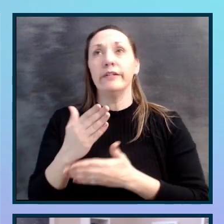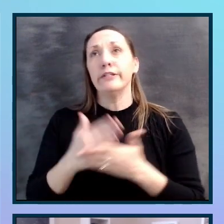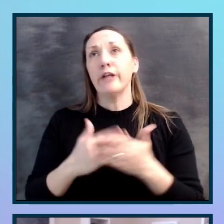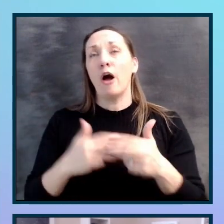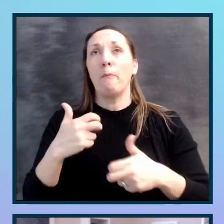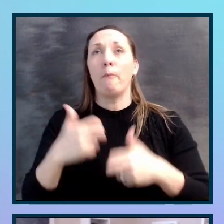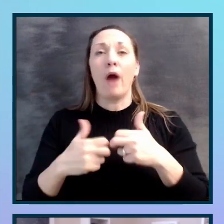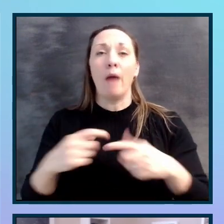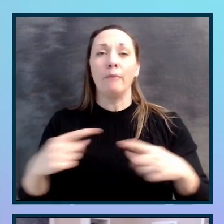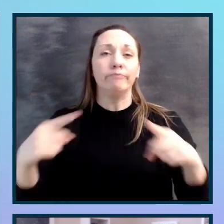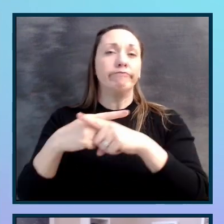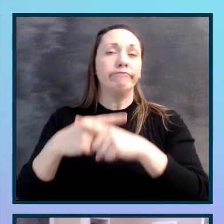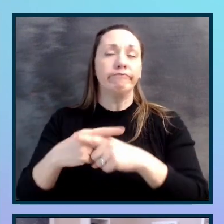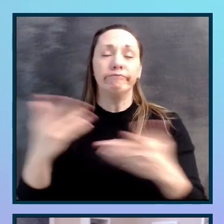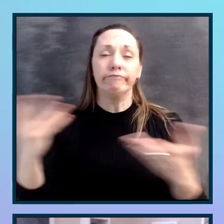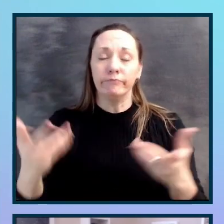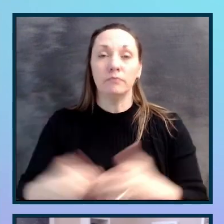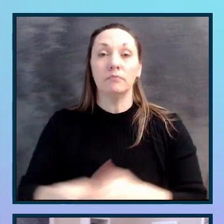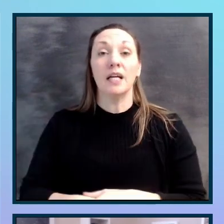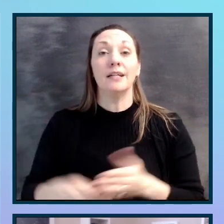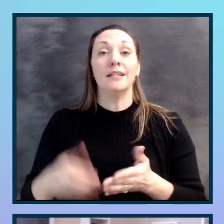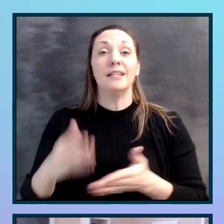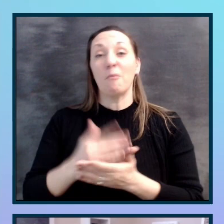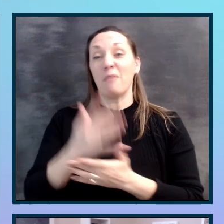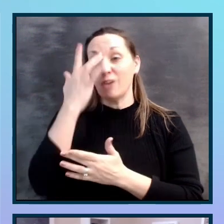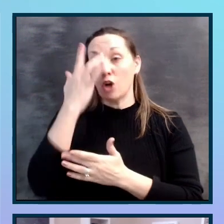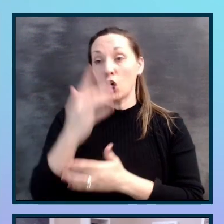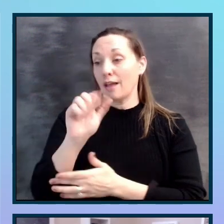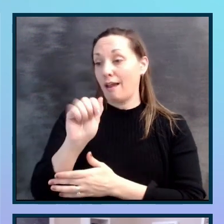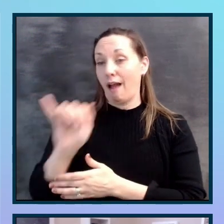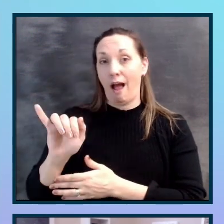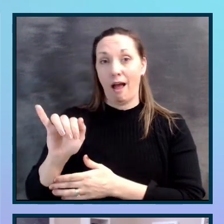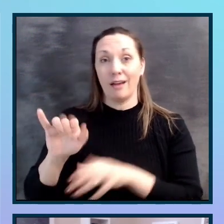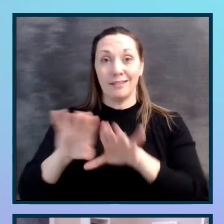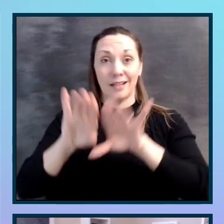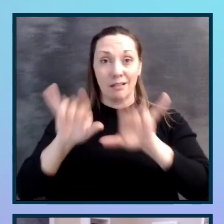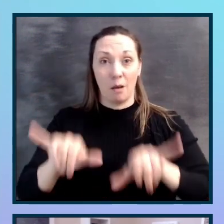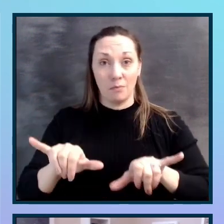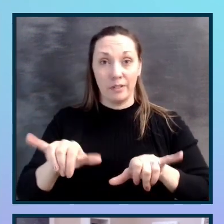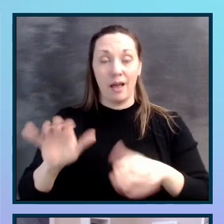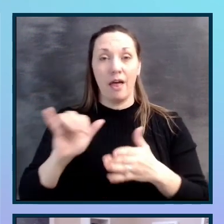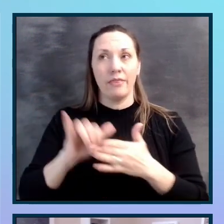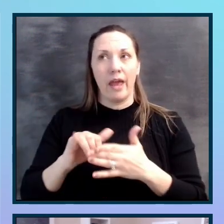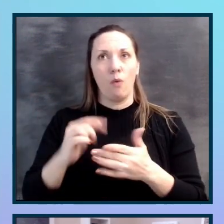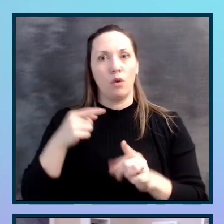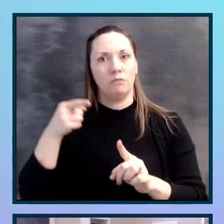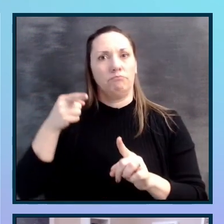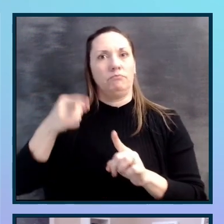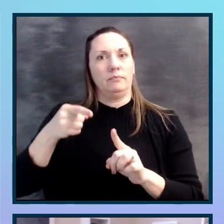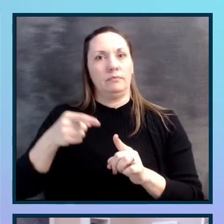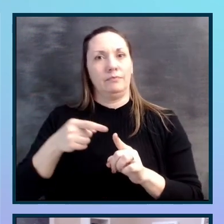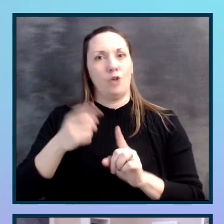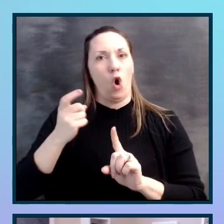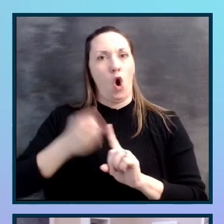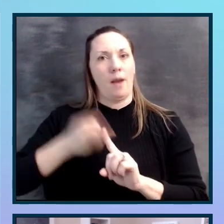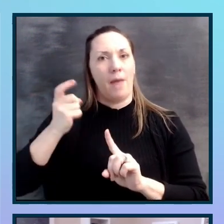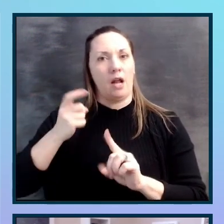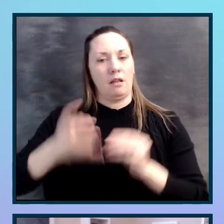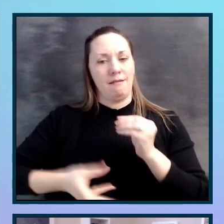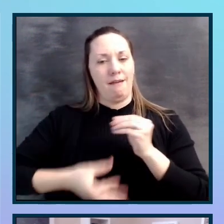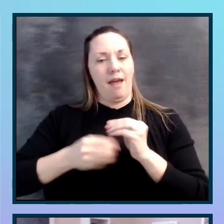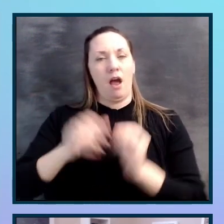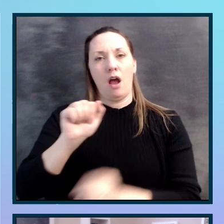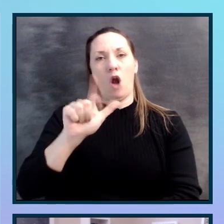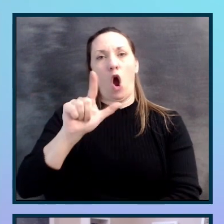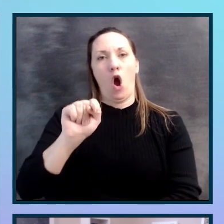problems there? Well, some of the early AI systems that were intended to automatically add alt